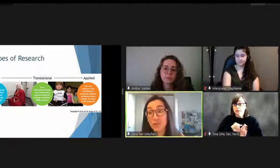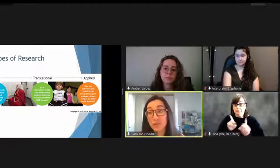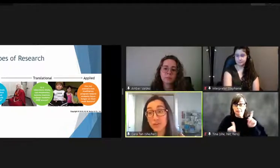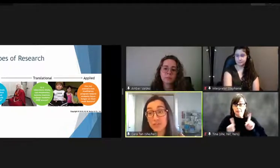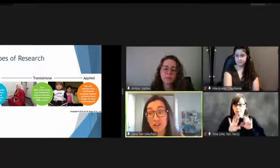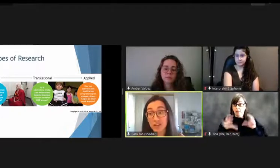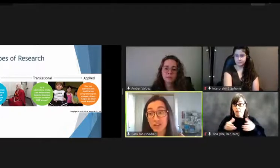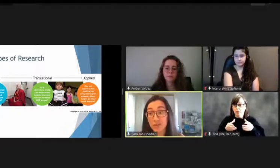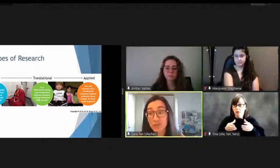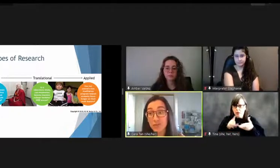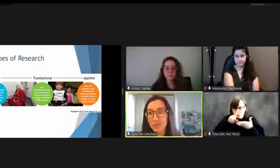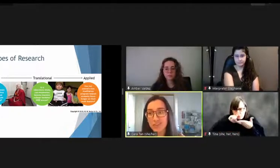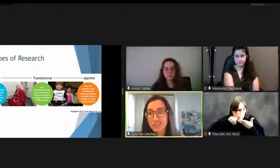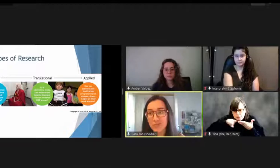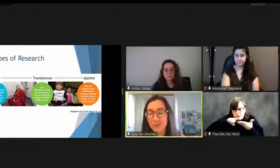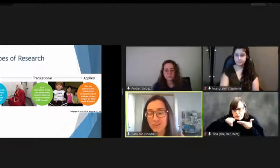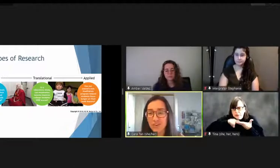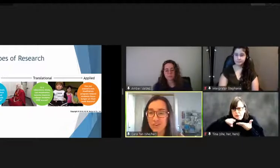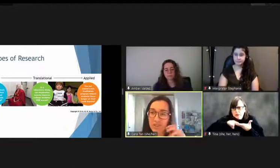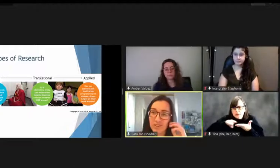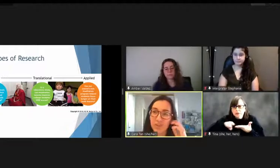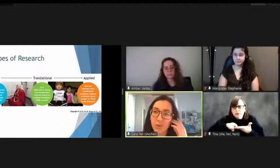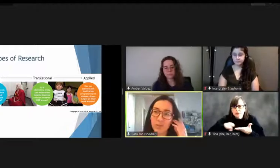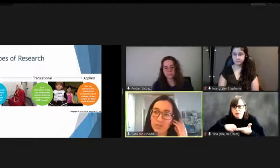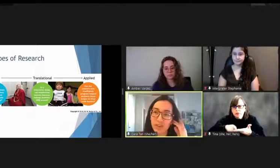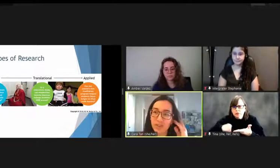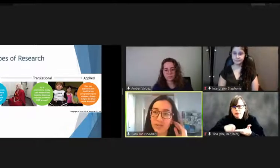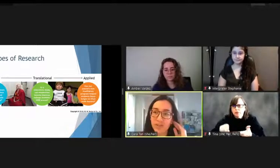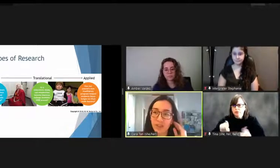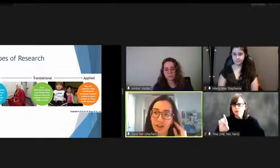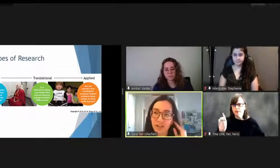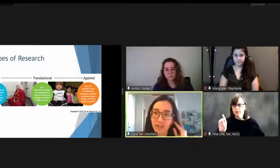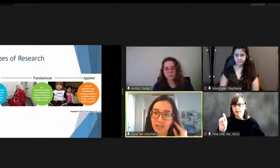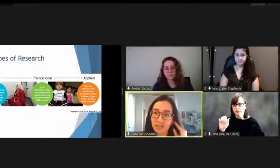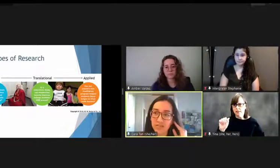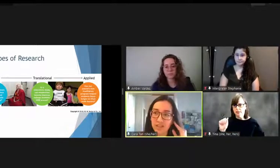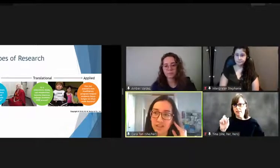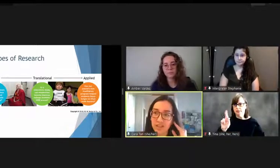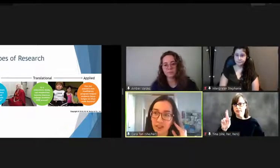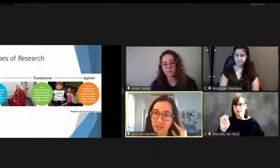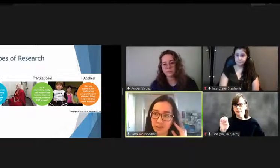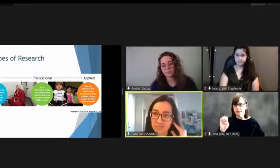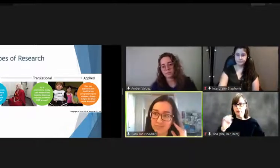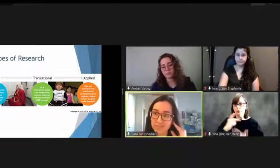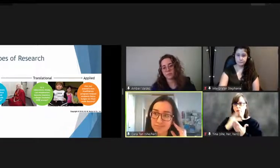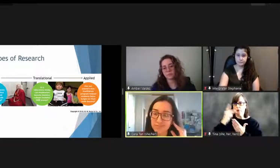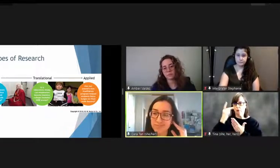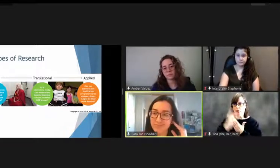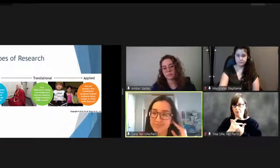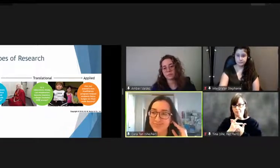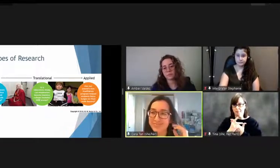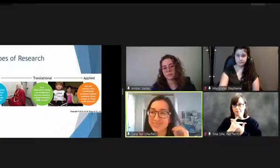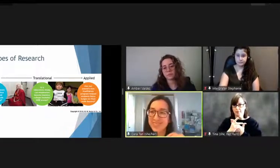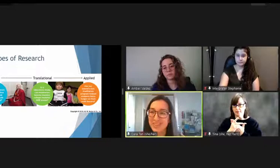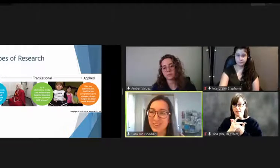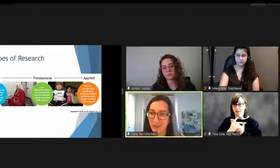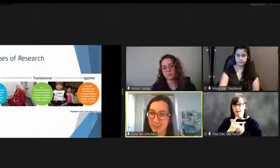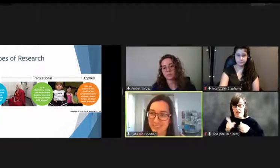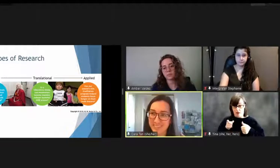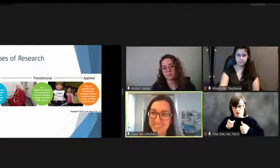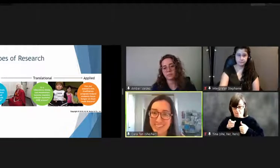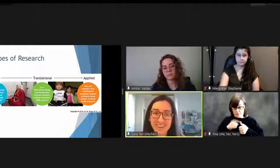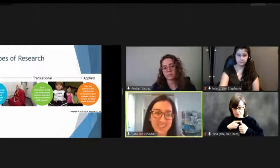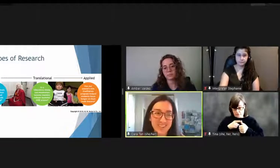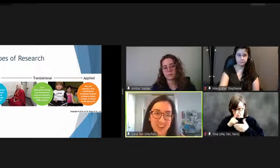because when it first started and we first did research on it, what we found is that it did nothing. It did not